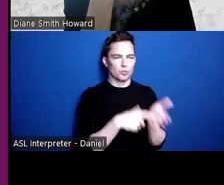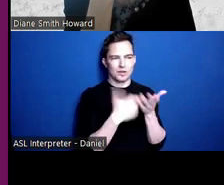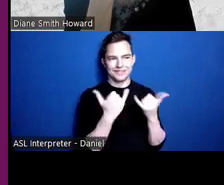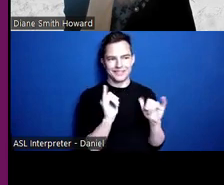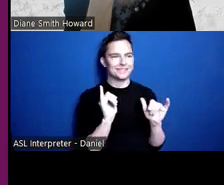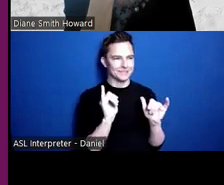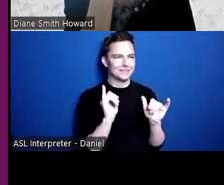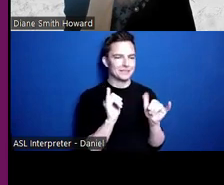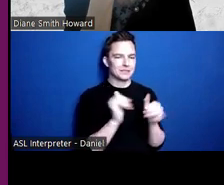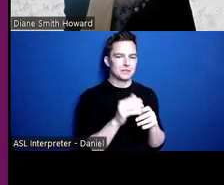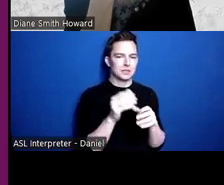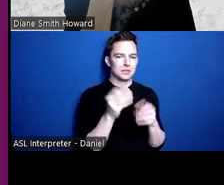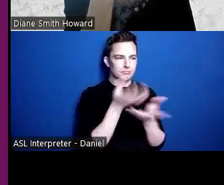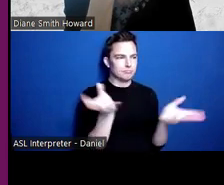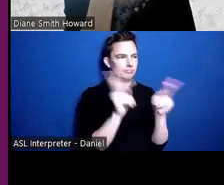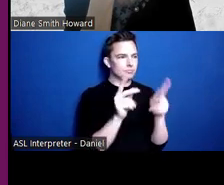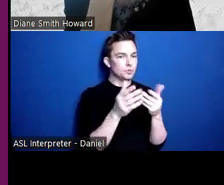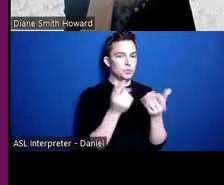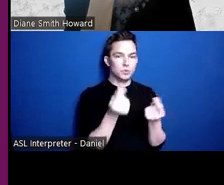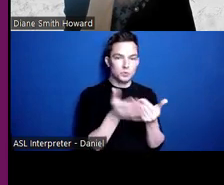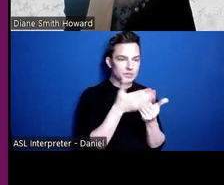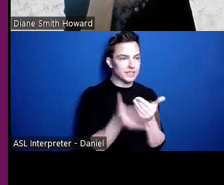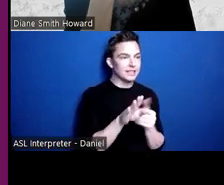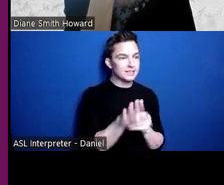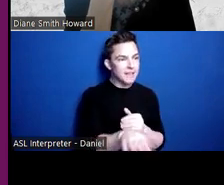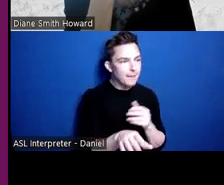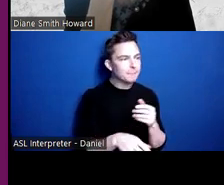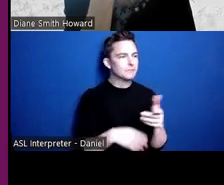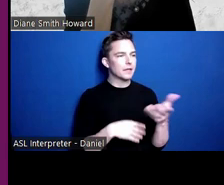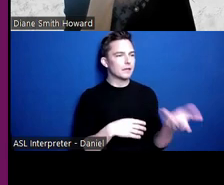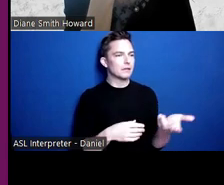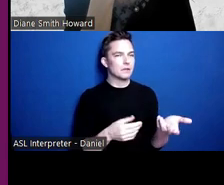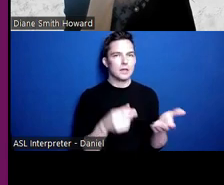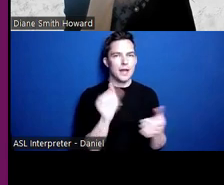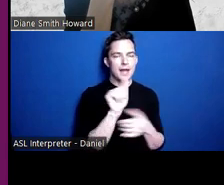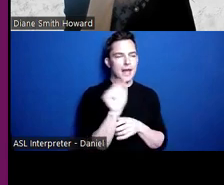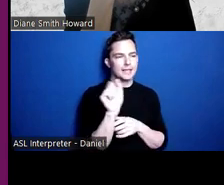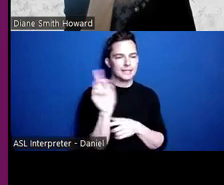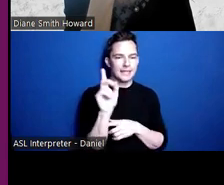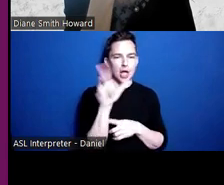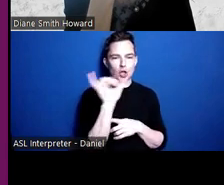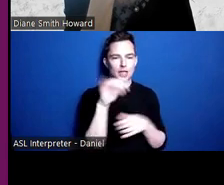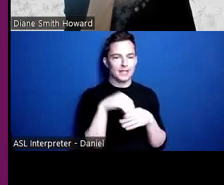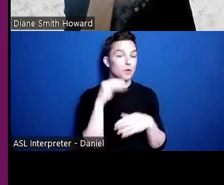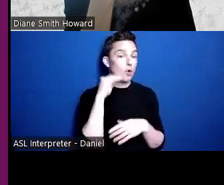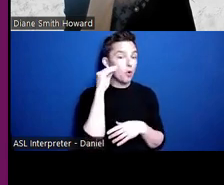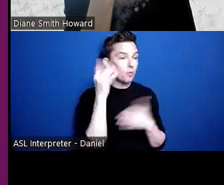know what the next step is in terms of what does ASD look like in the home?